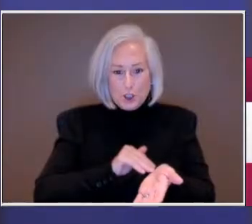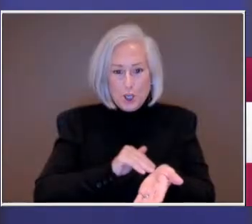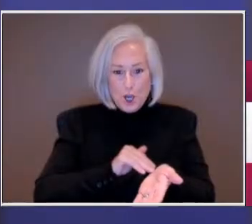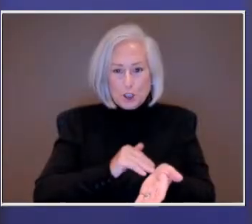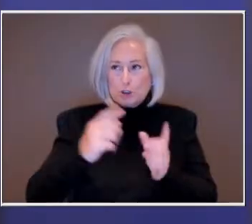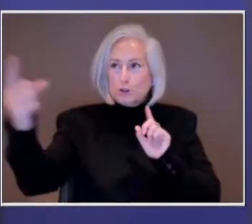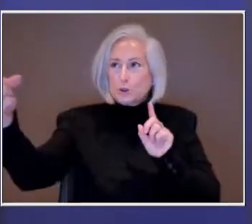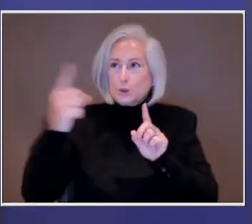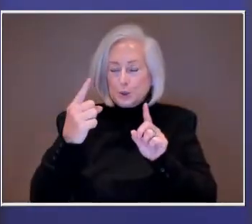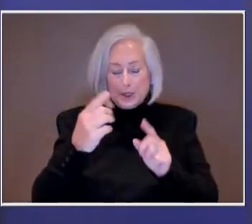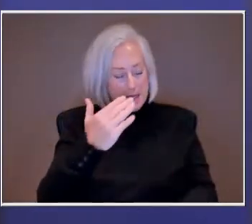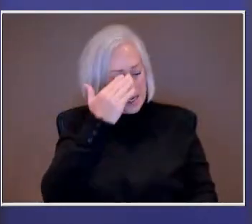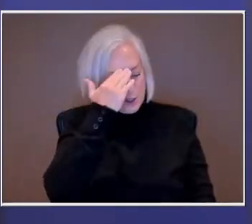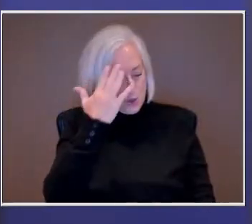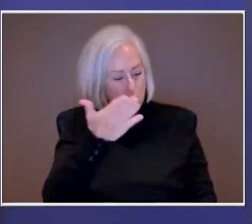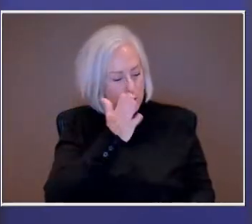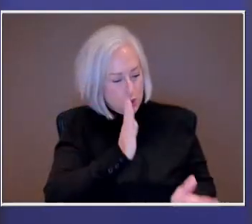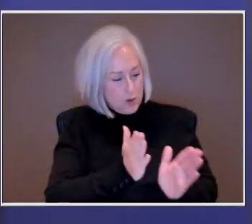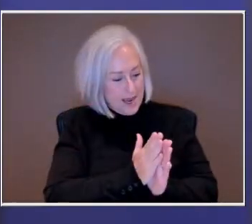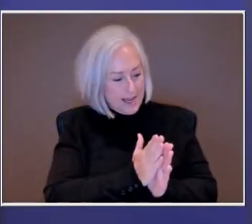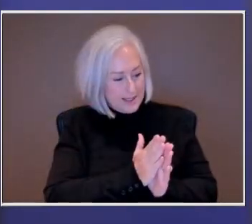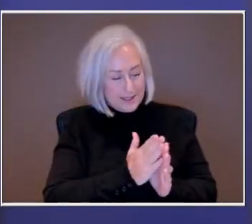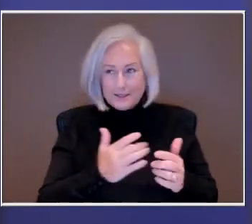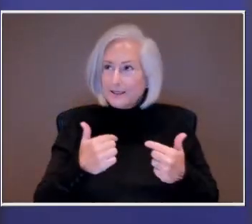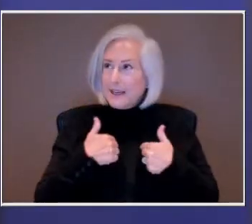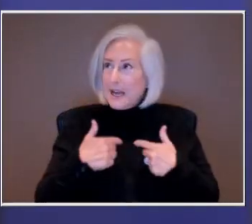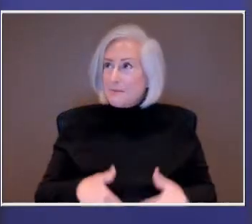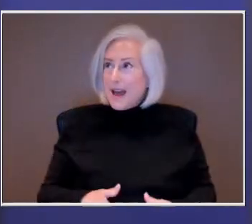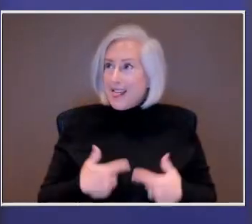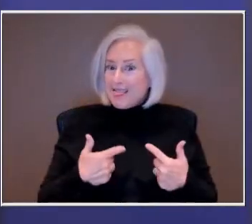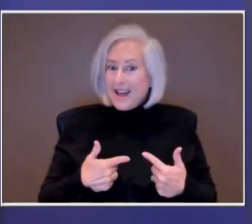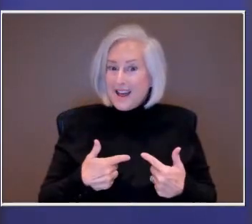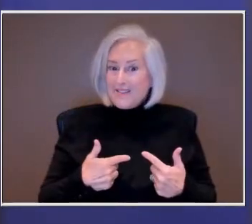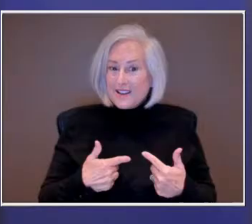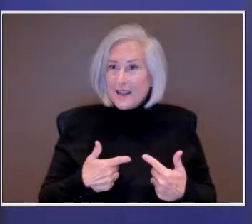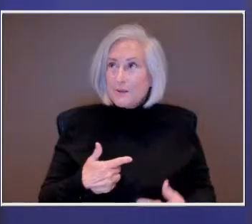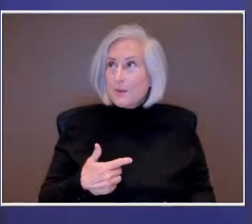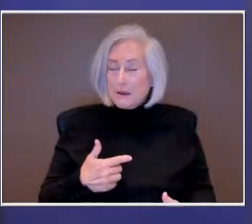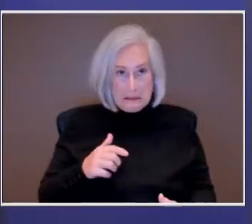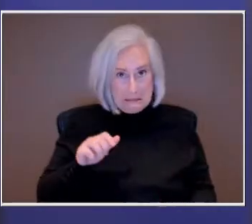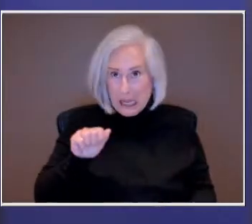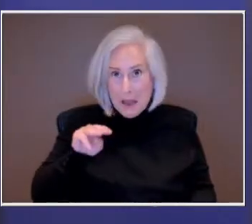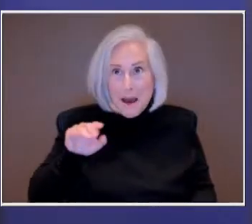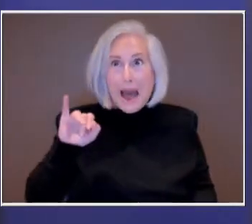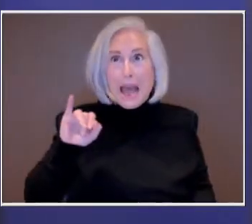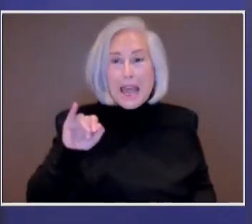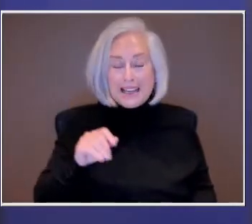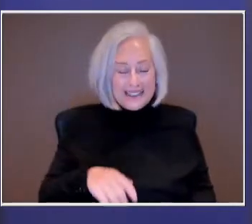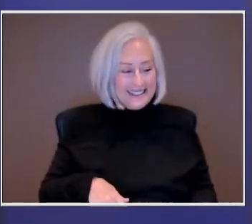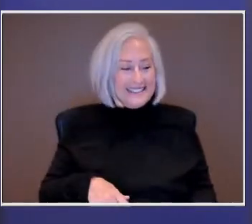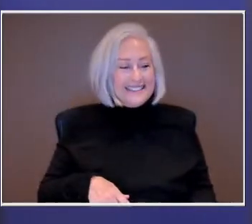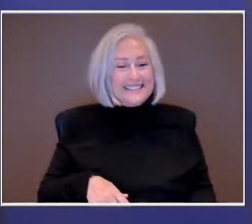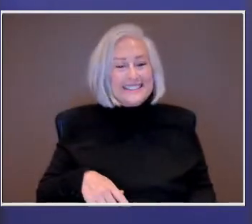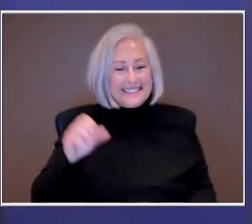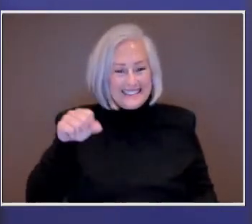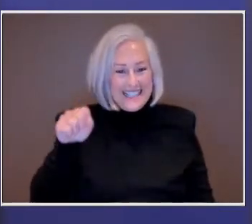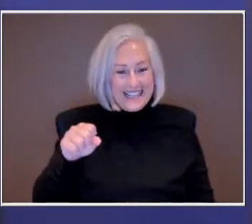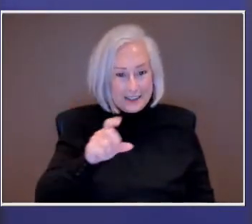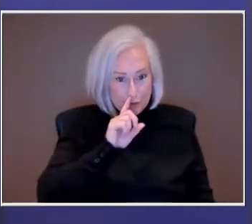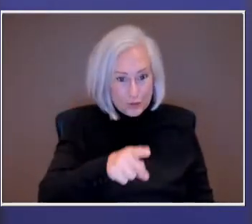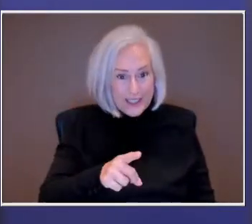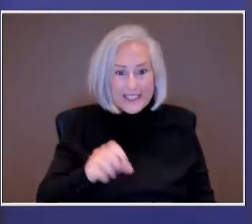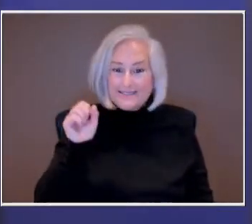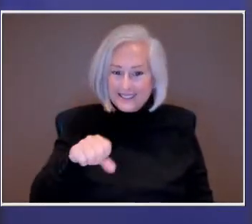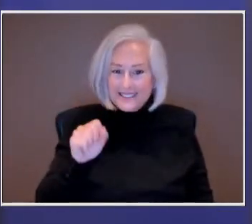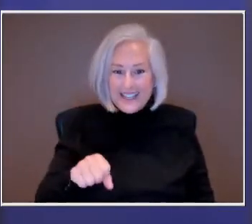He goes, "Am I alive?" And I go, and I'll tell him, I go, "Well, am I?" And he kind of goes, "Yes, you are." I go, "Did I really?" He goes, "Yes." He goes, "You asked us